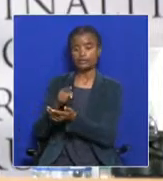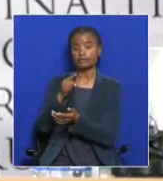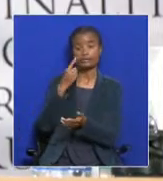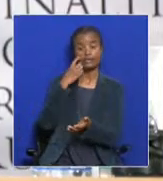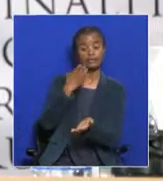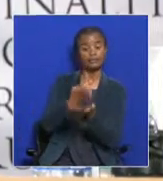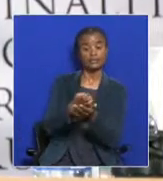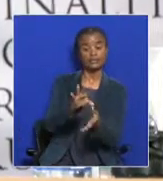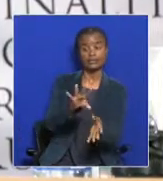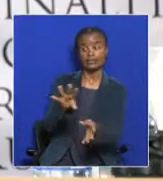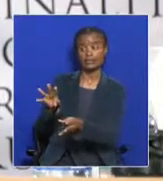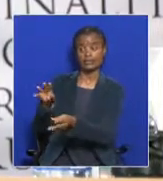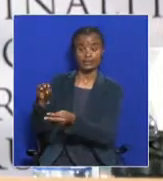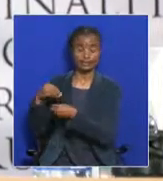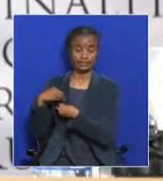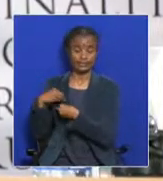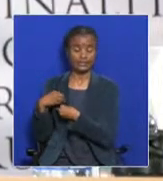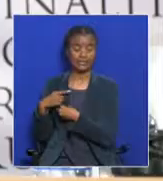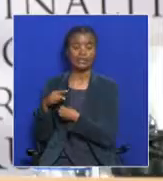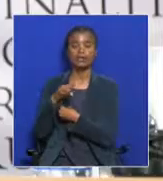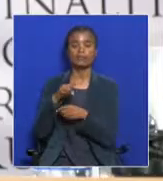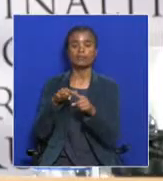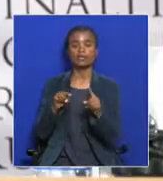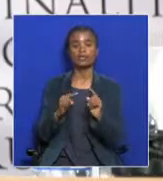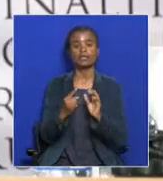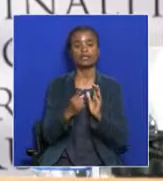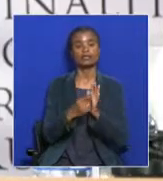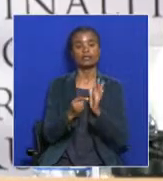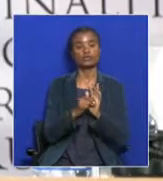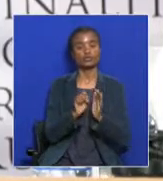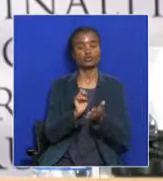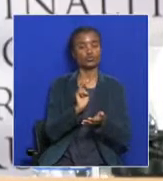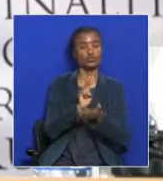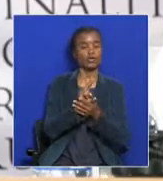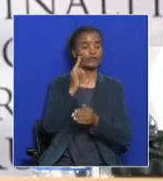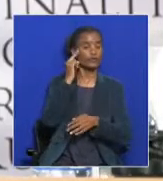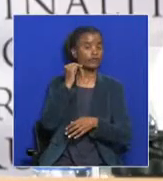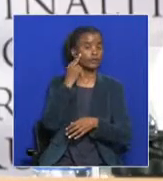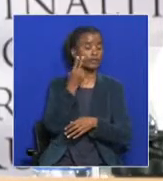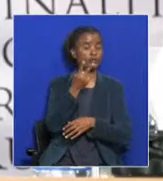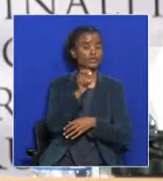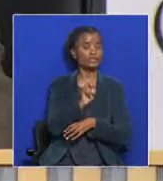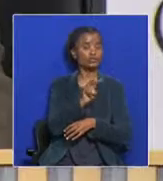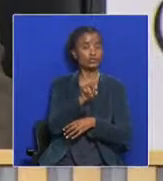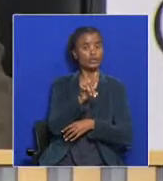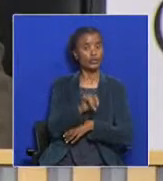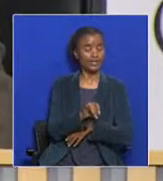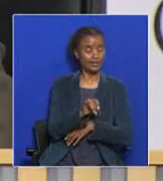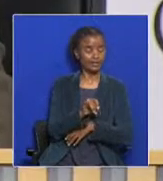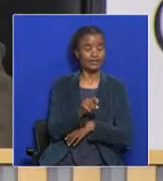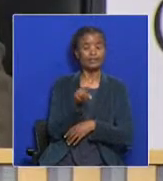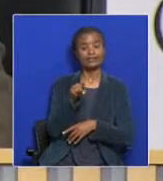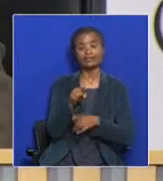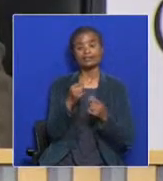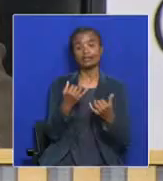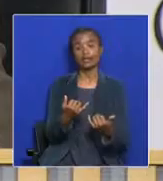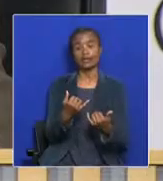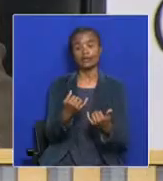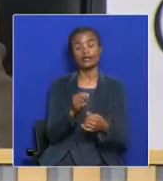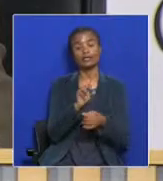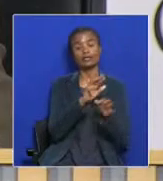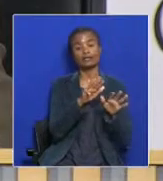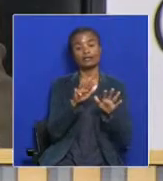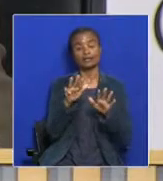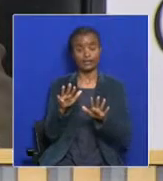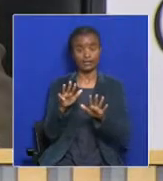November 2021 that these exhibits, 999 kilograms of cocaine, together with those